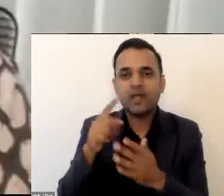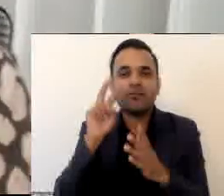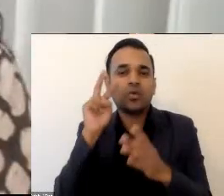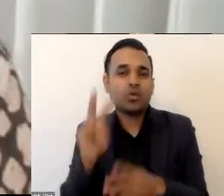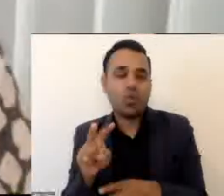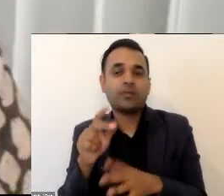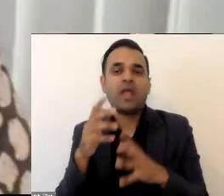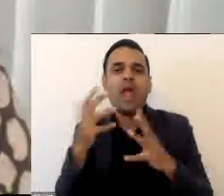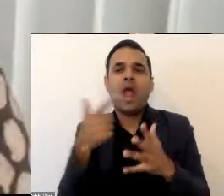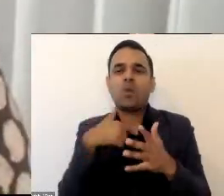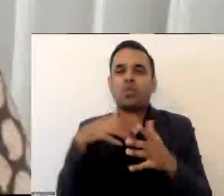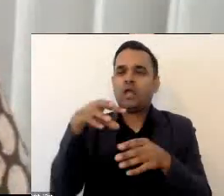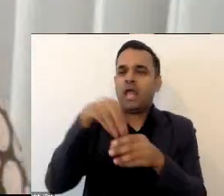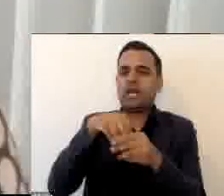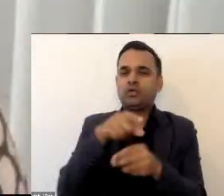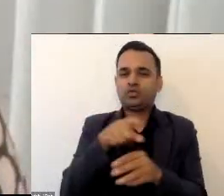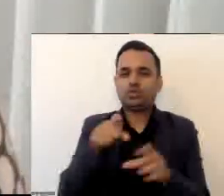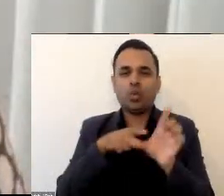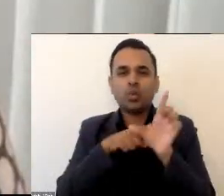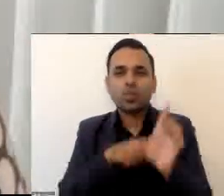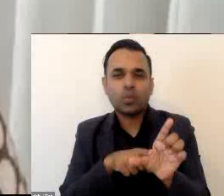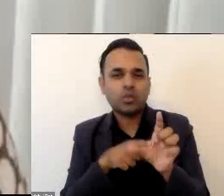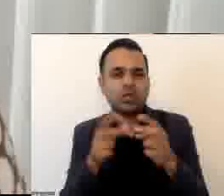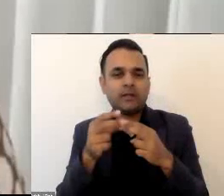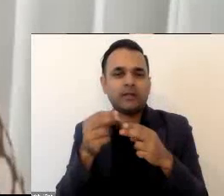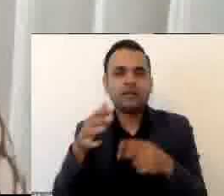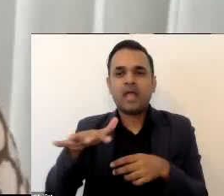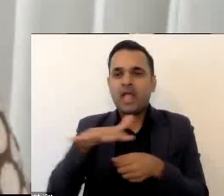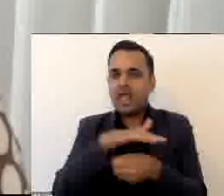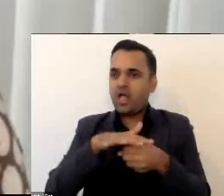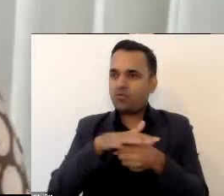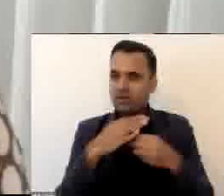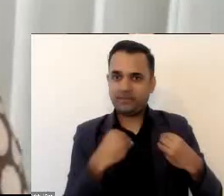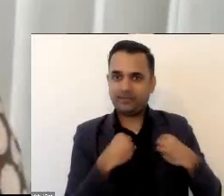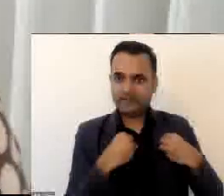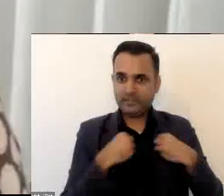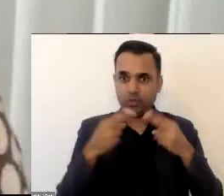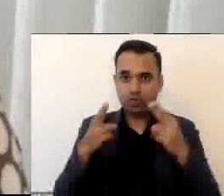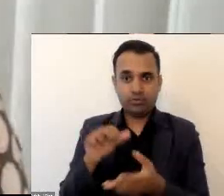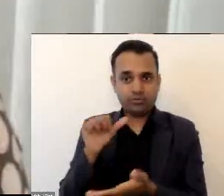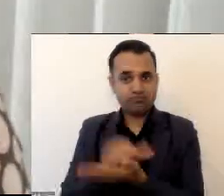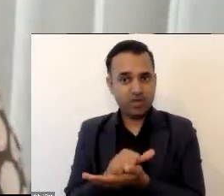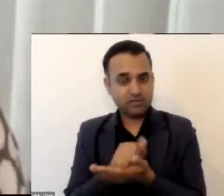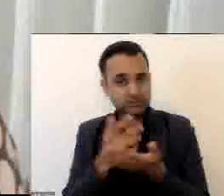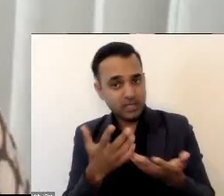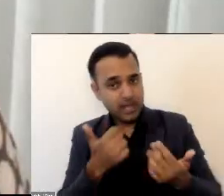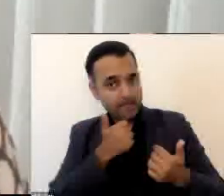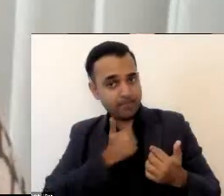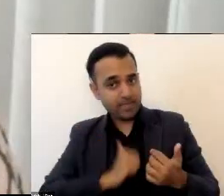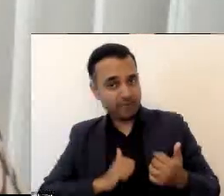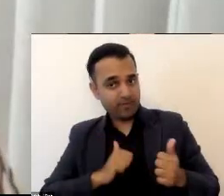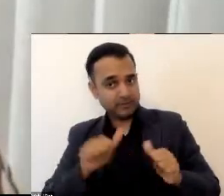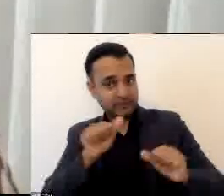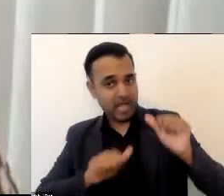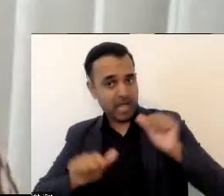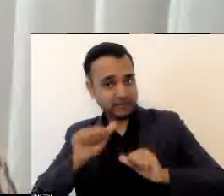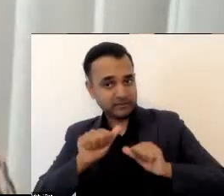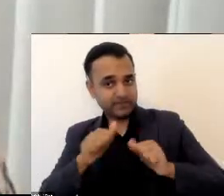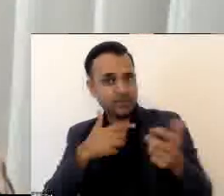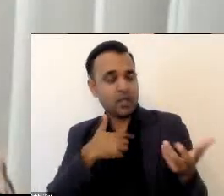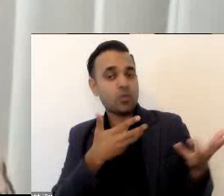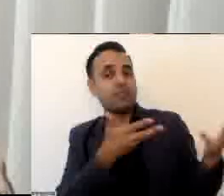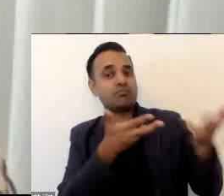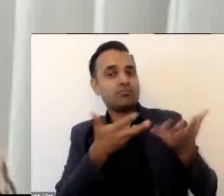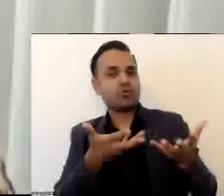again, really, really new area for us to sort of start. But I think what we're really trying to understand here